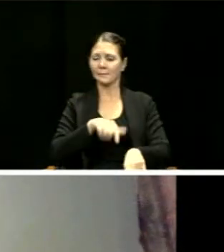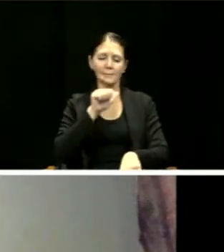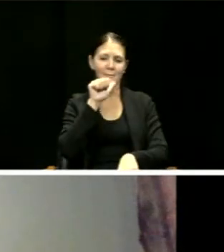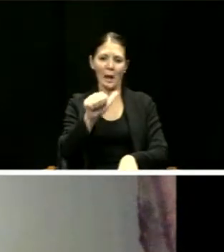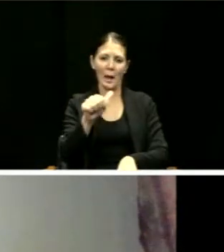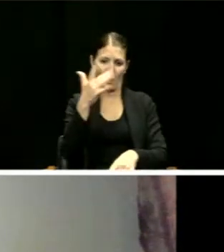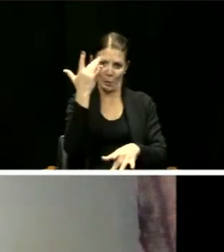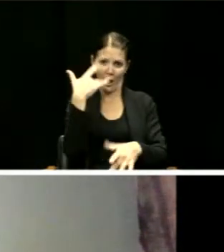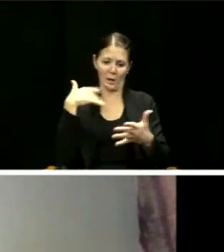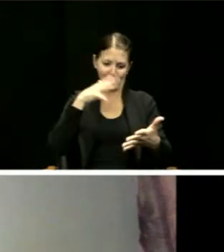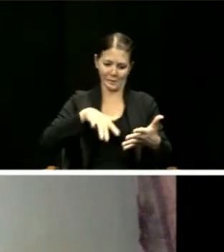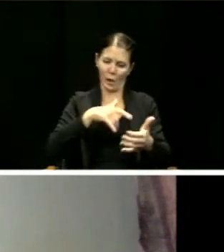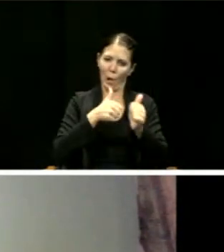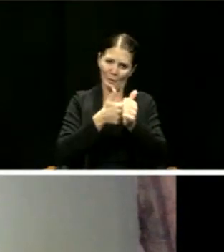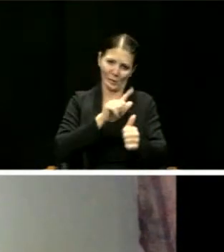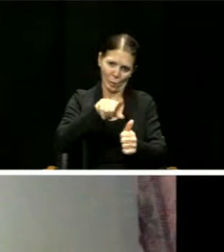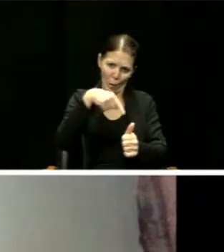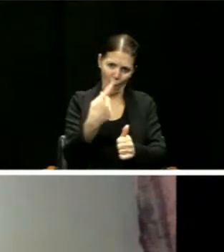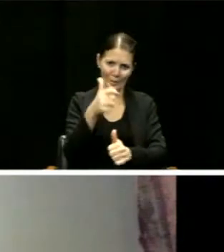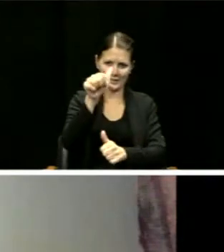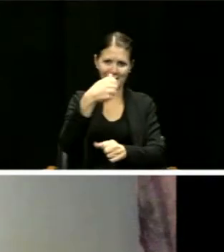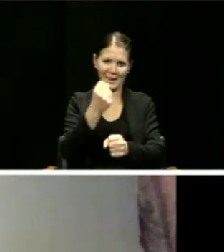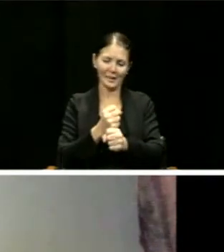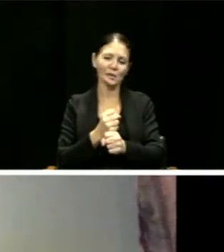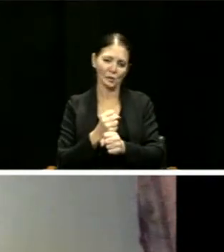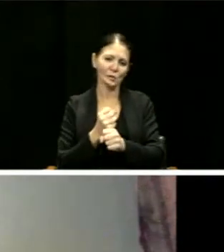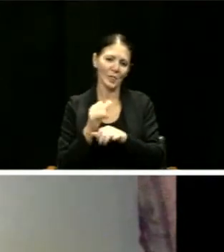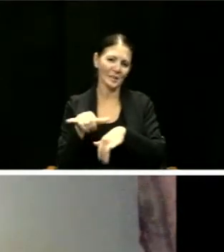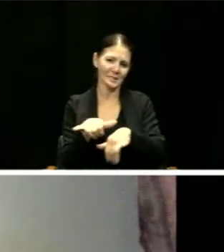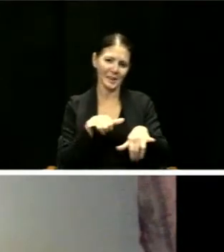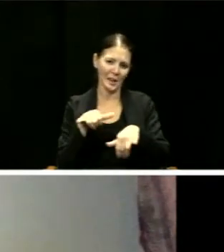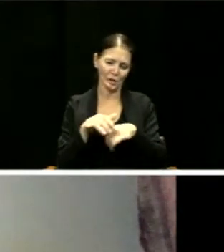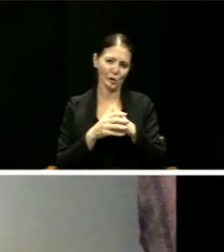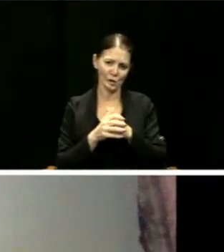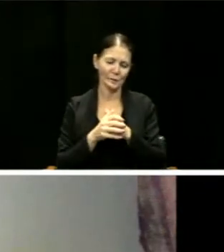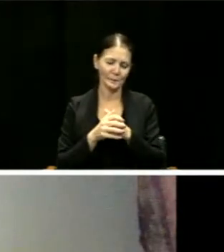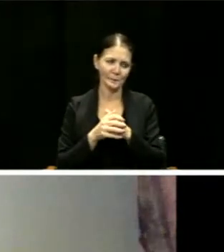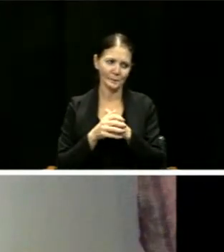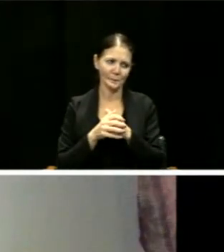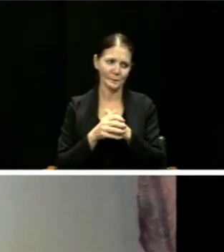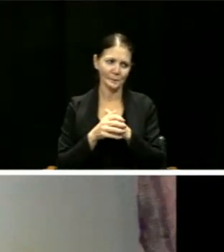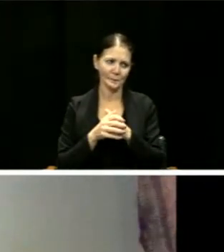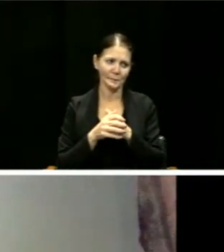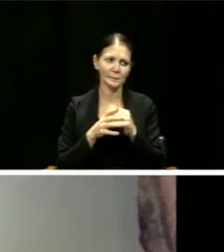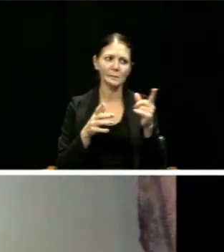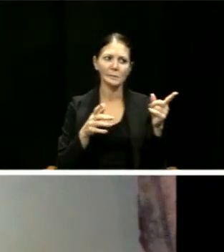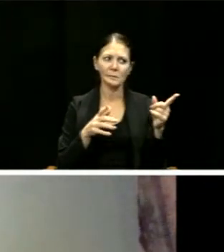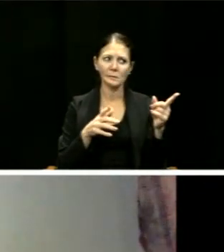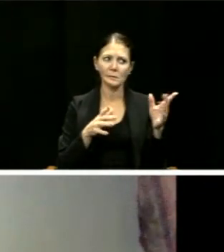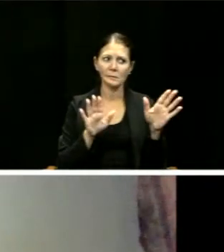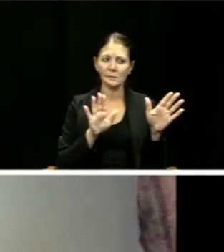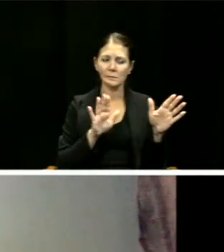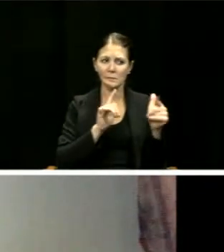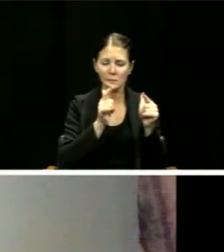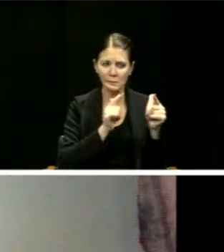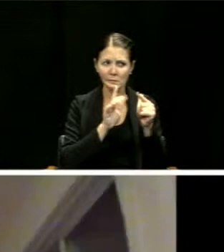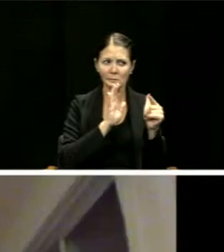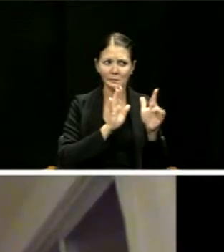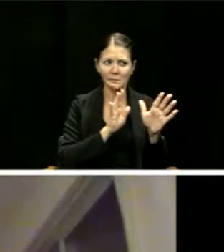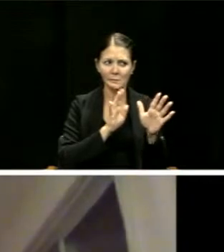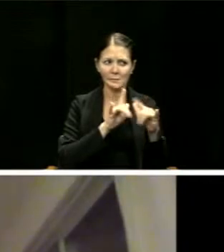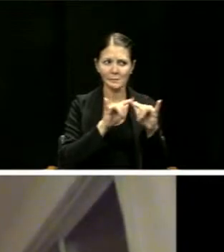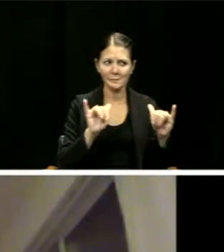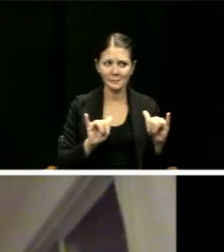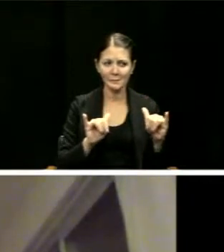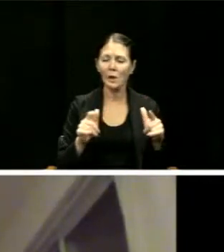on the 10-year design storm, which is industry standard. So And it I is would a just add, larger. sorry, It is I thought,